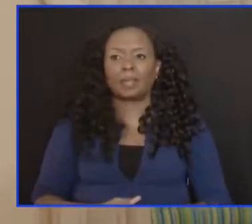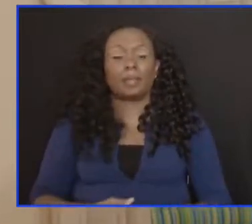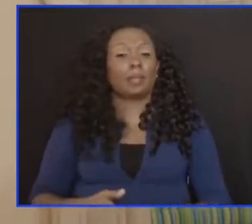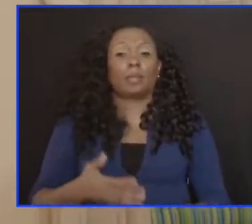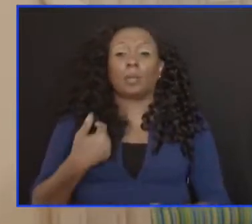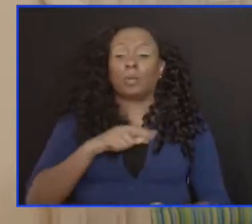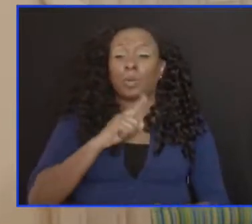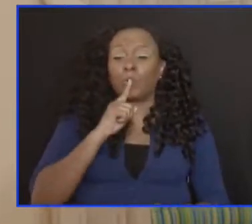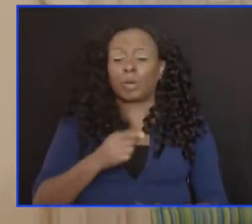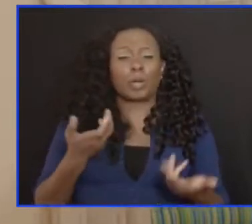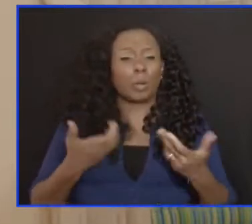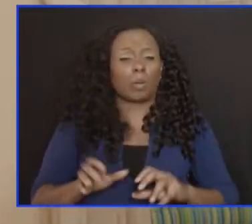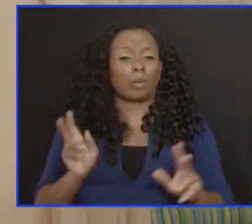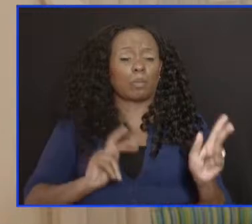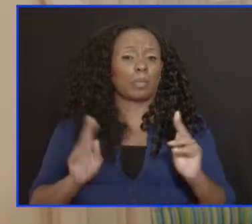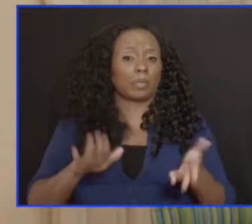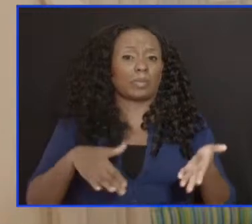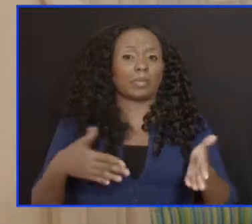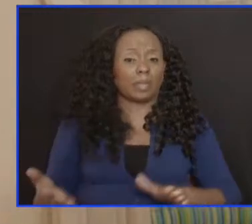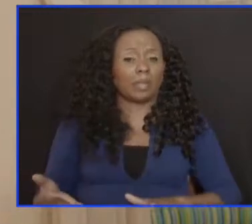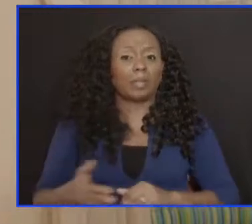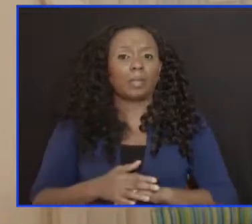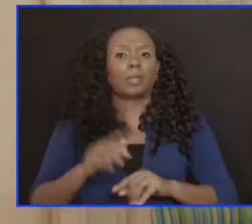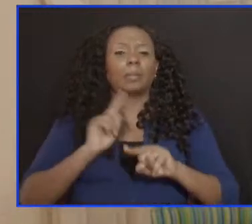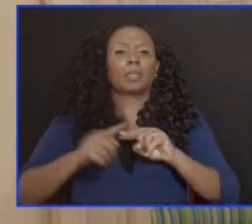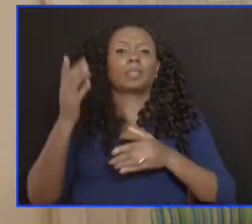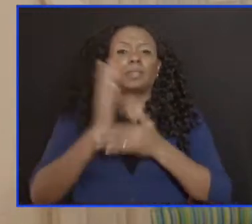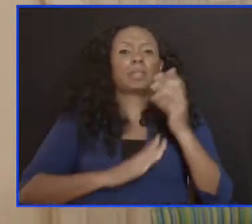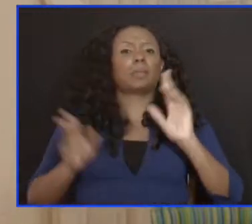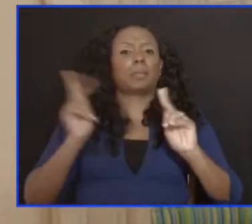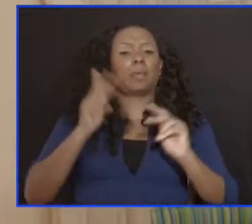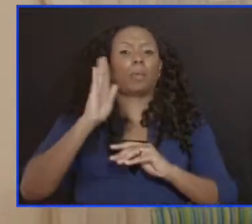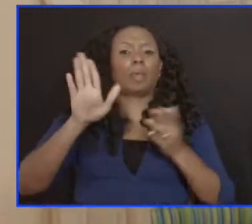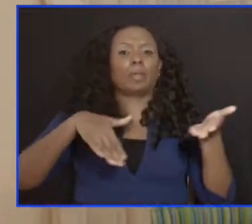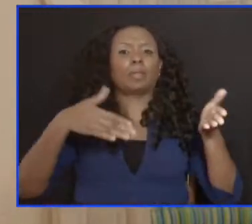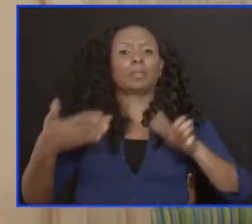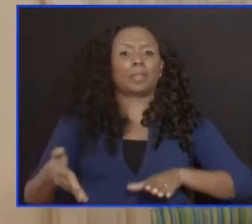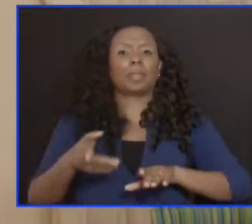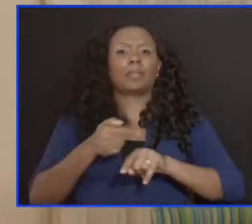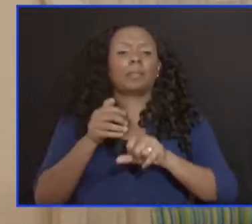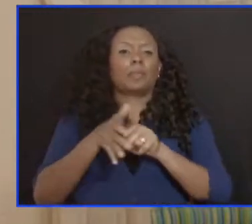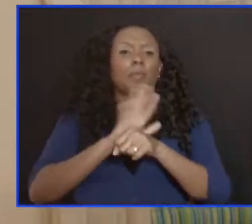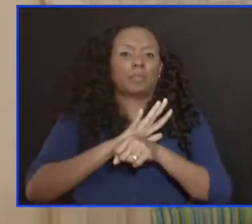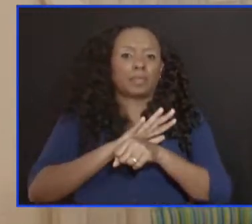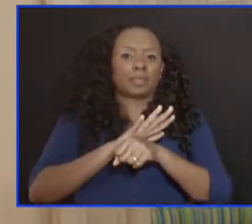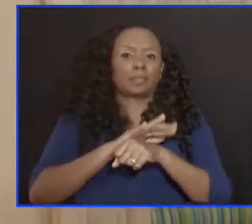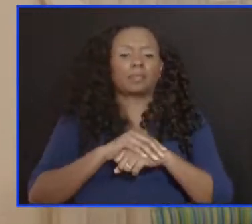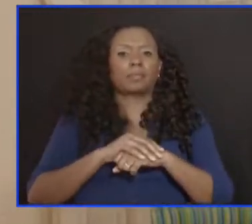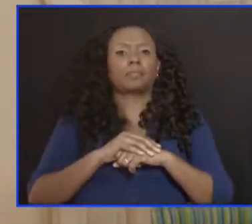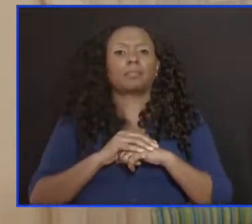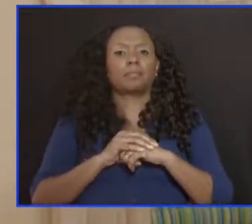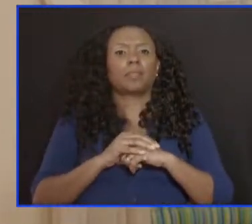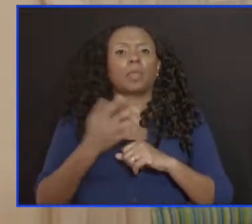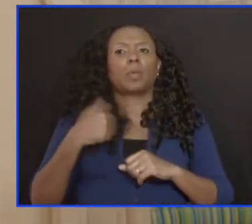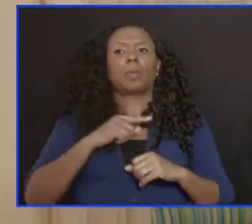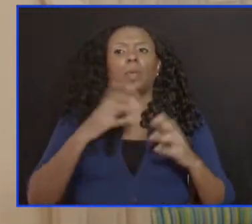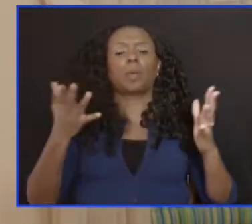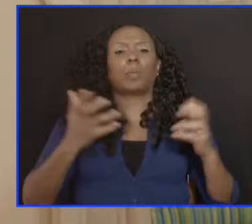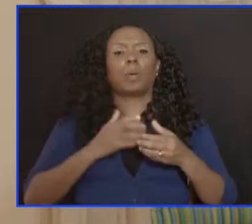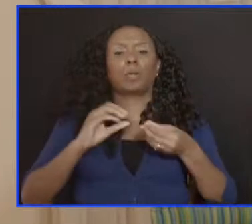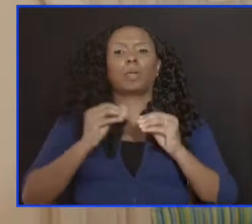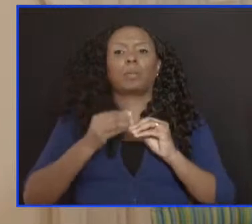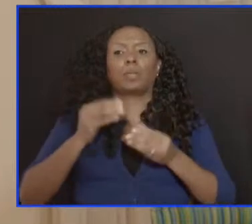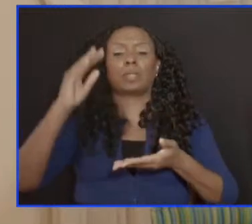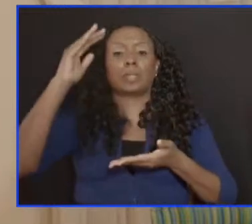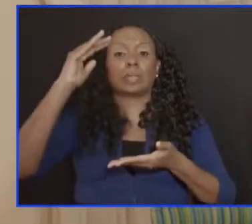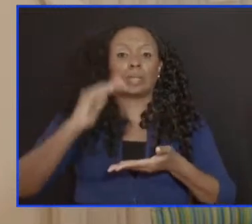many. But the reality is that some people will die from COVID. We want to mitigate against that. So